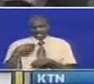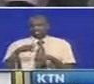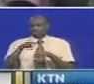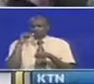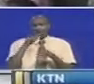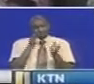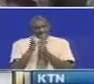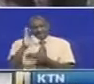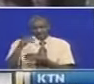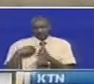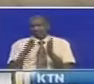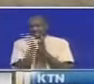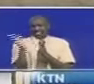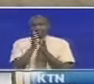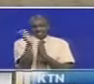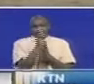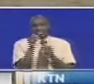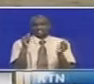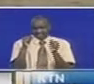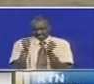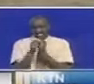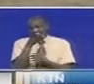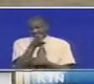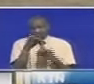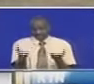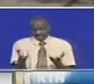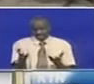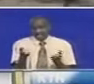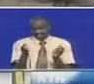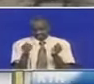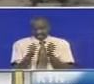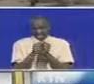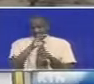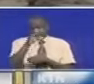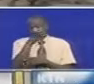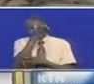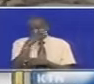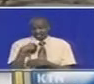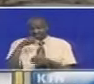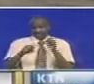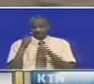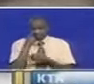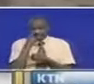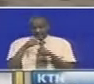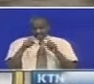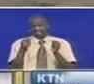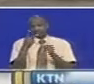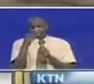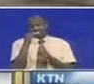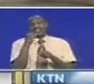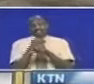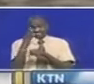roll out branches in the country's 10 states. But according to the bank's CEO, the 2013 performance was